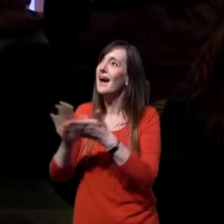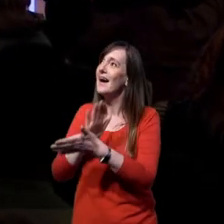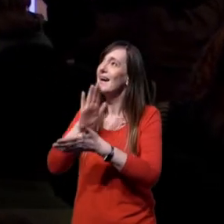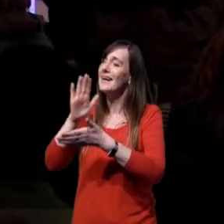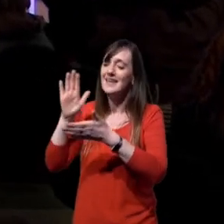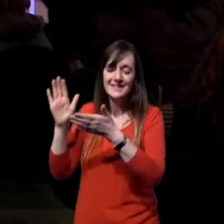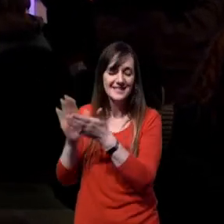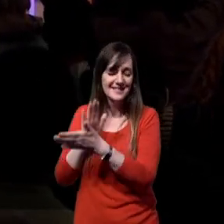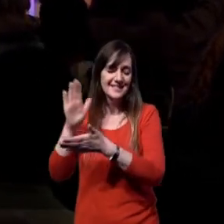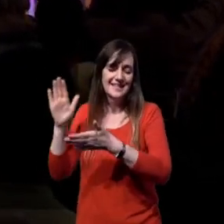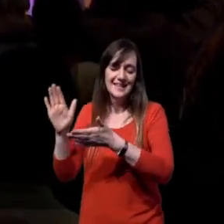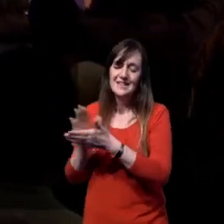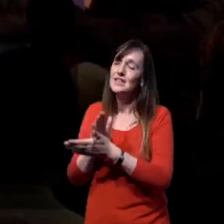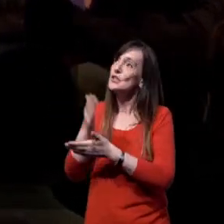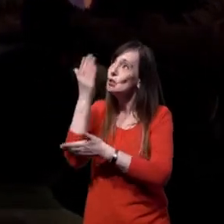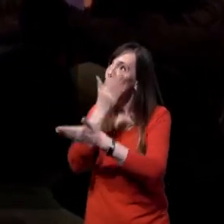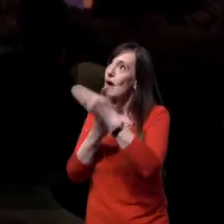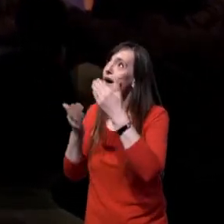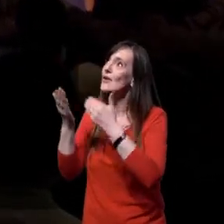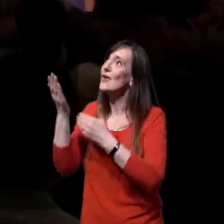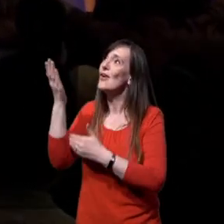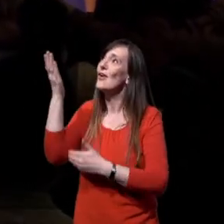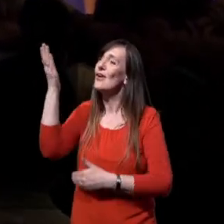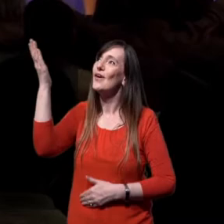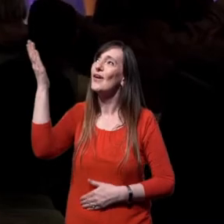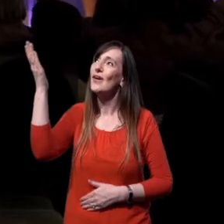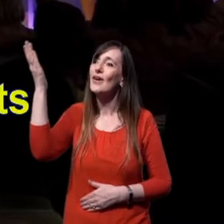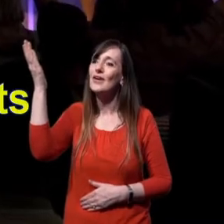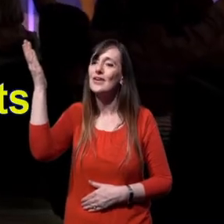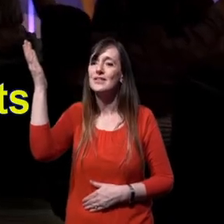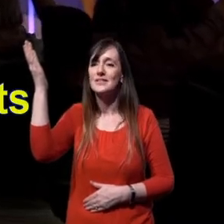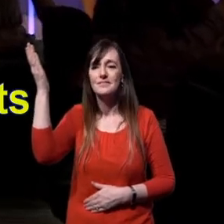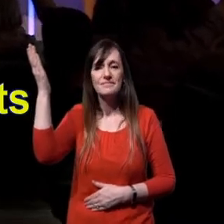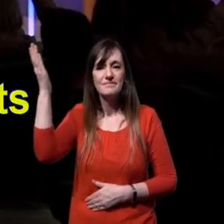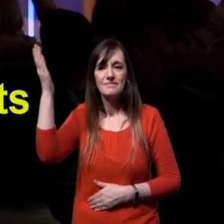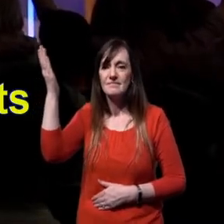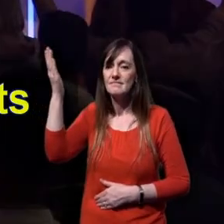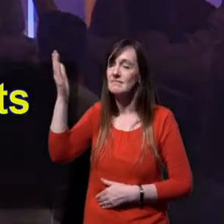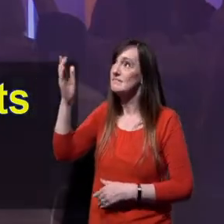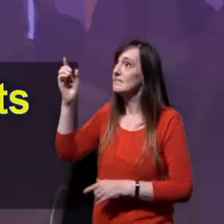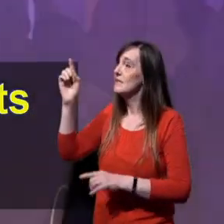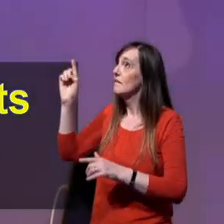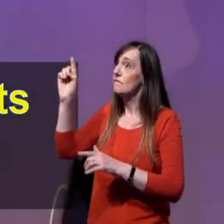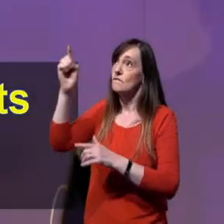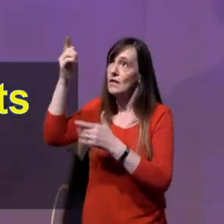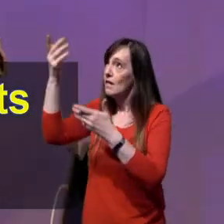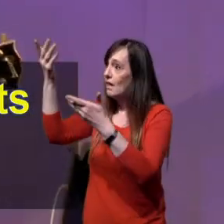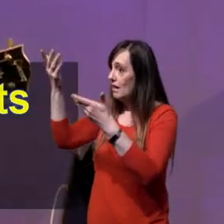Delight in You, our God.